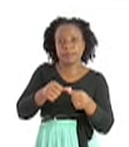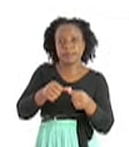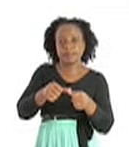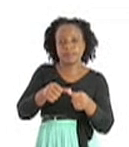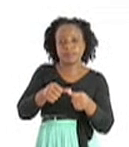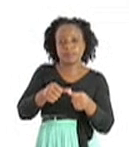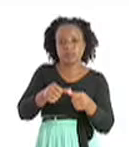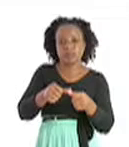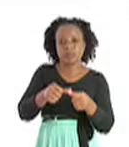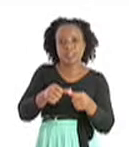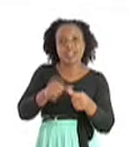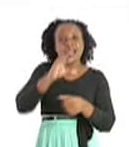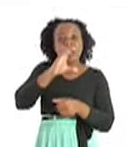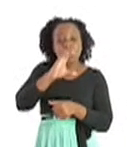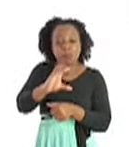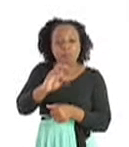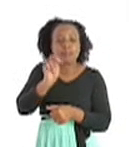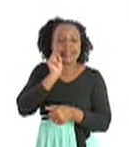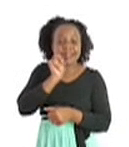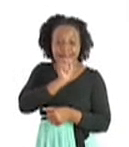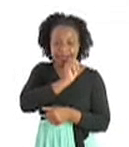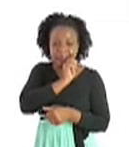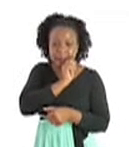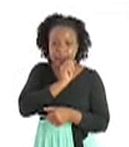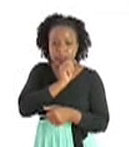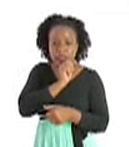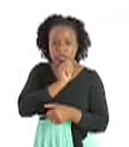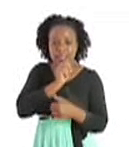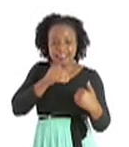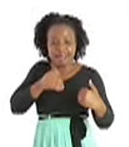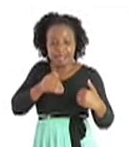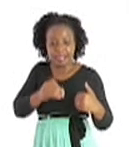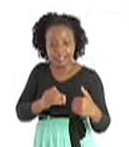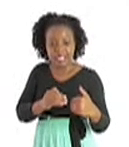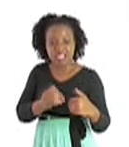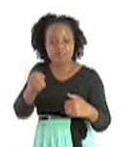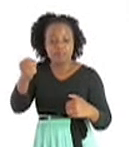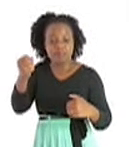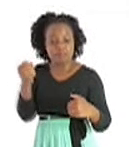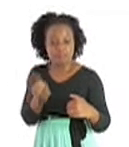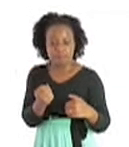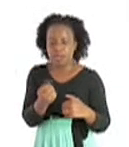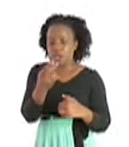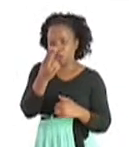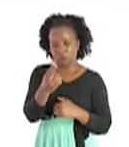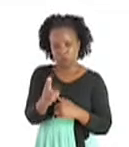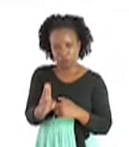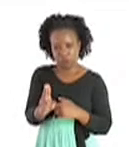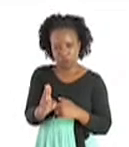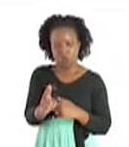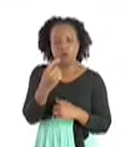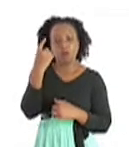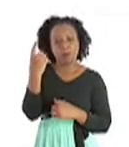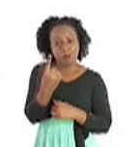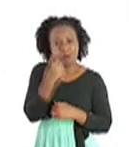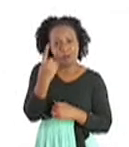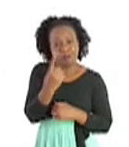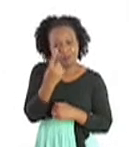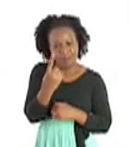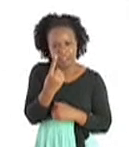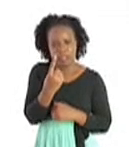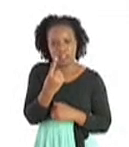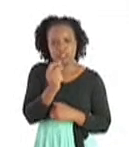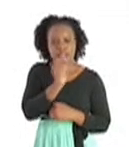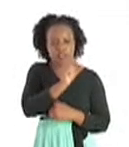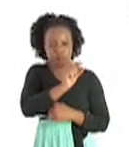not start a common noun with a capital letter unless it starts